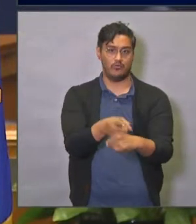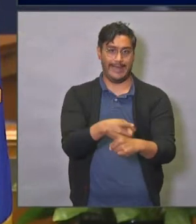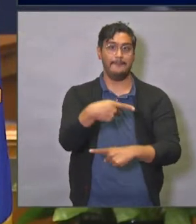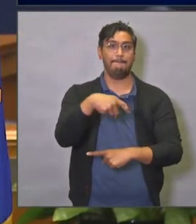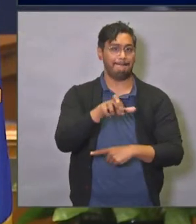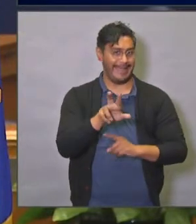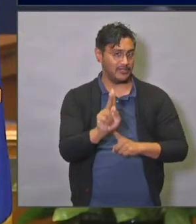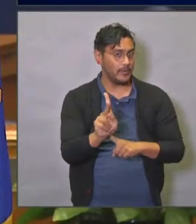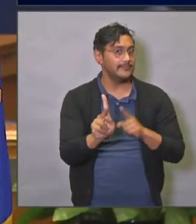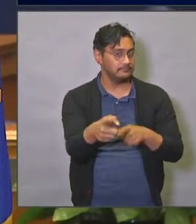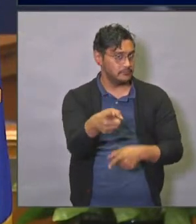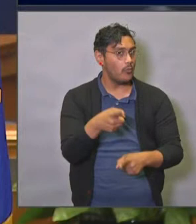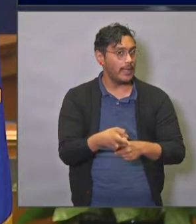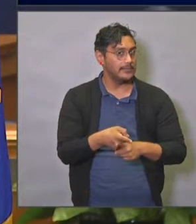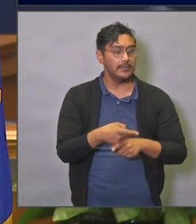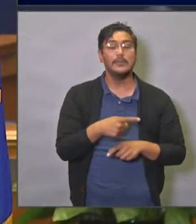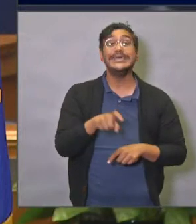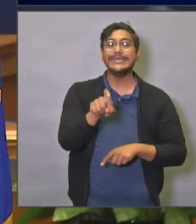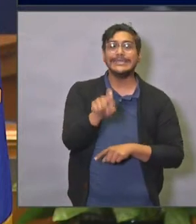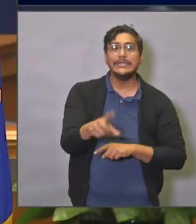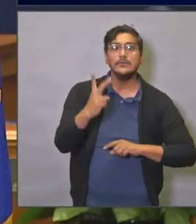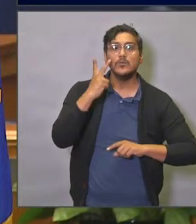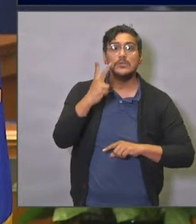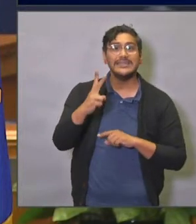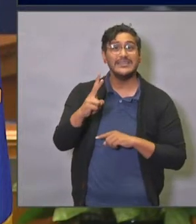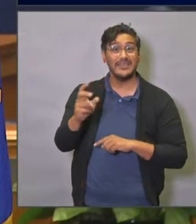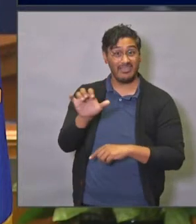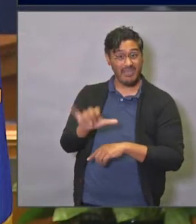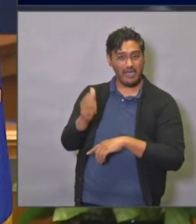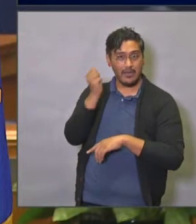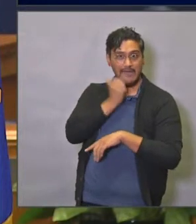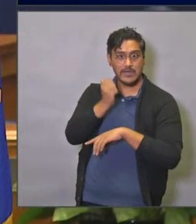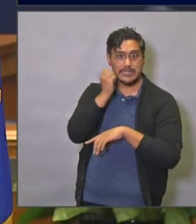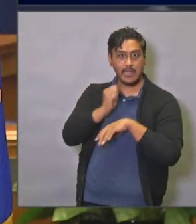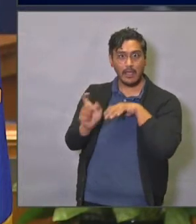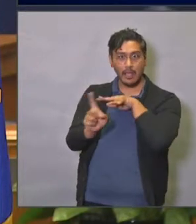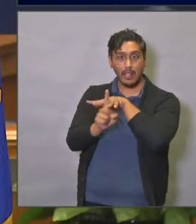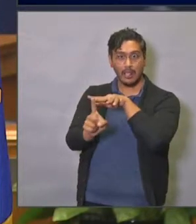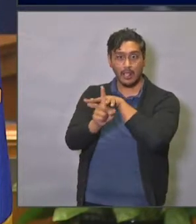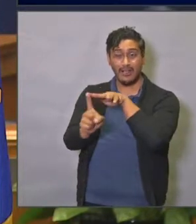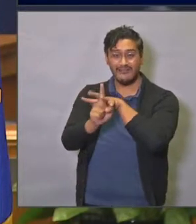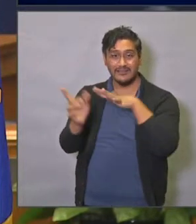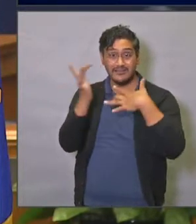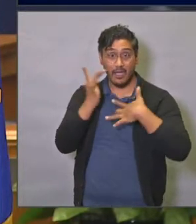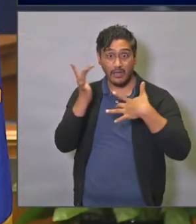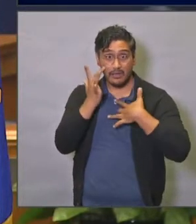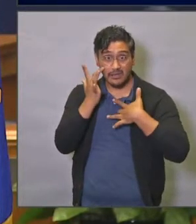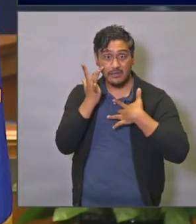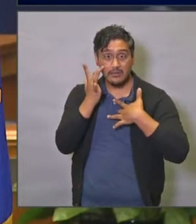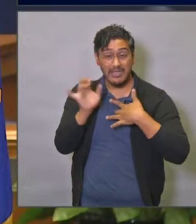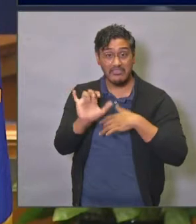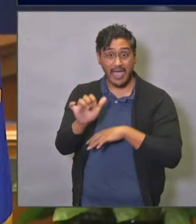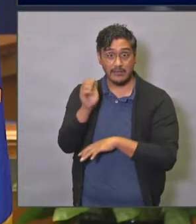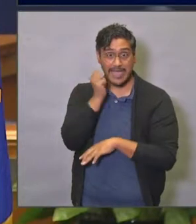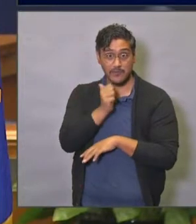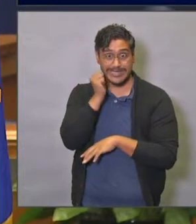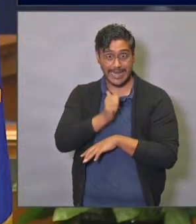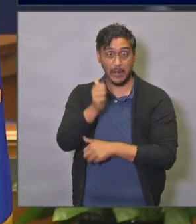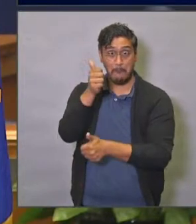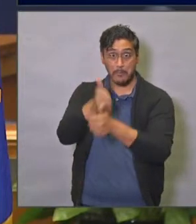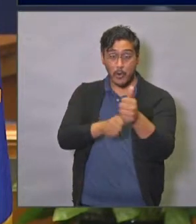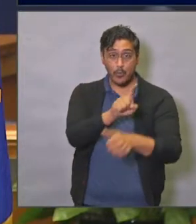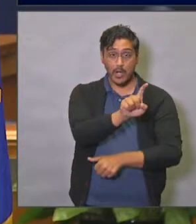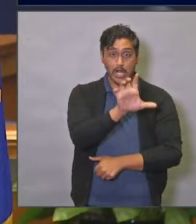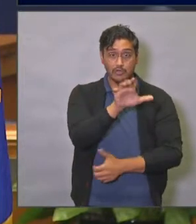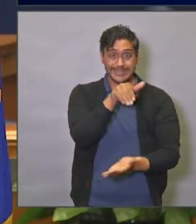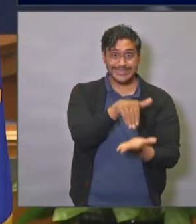have to see that our daily case rate, that's the number of cases per 100,000 people in the